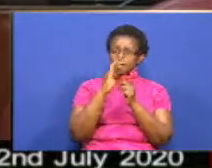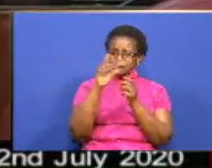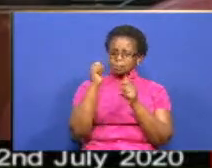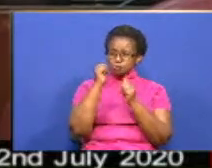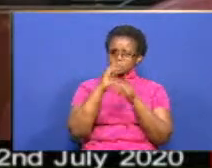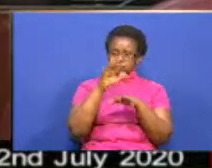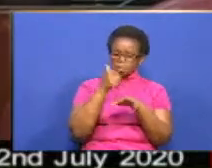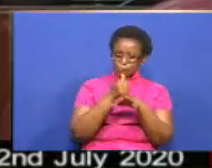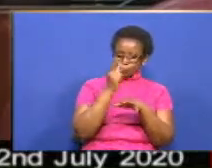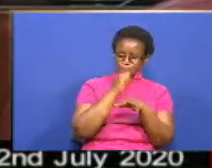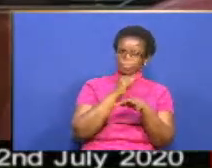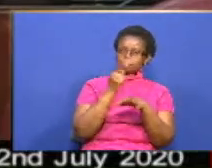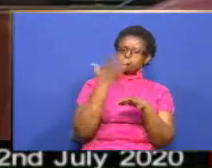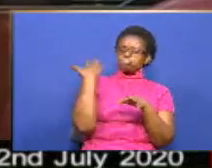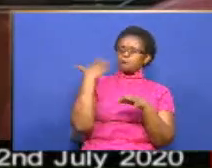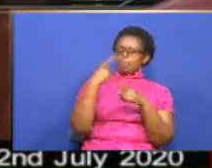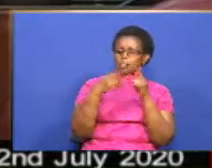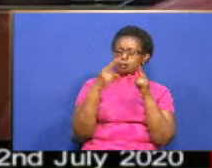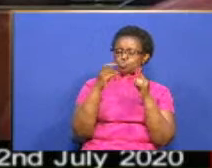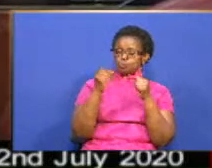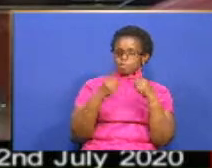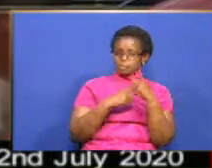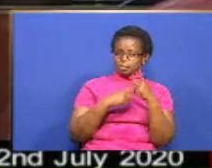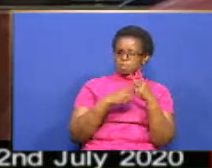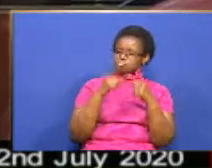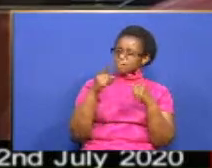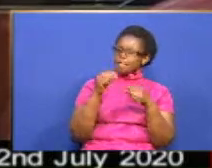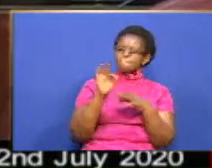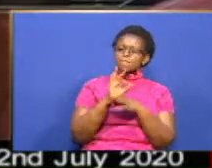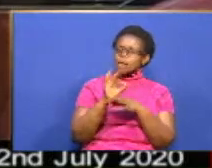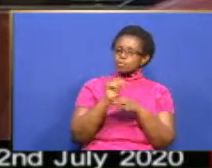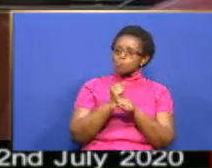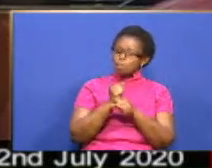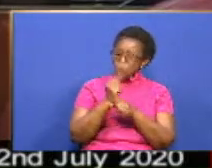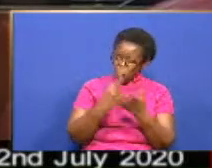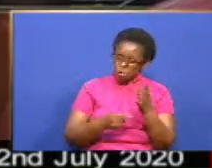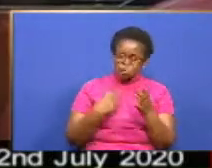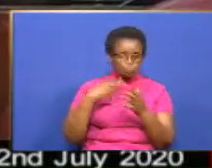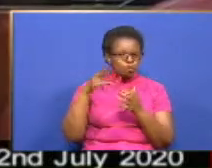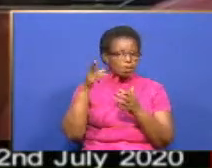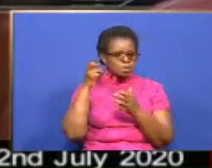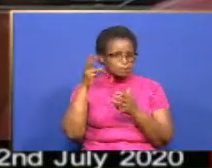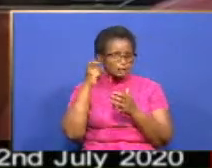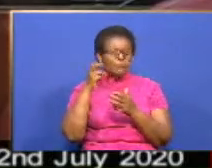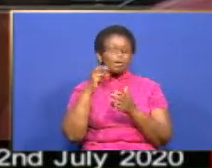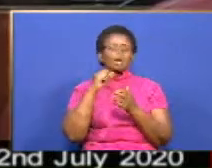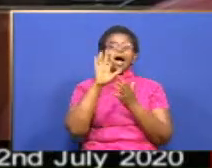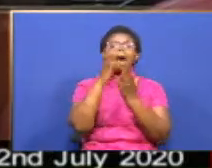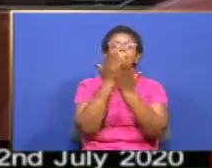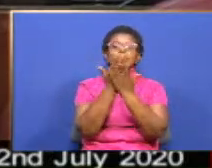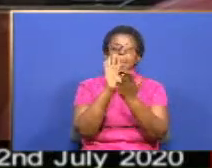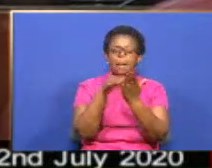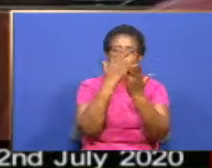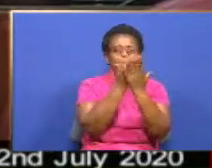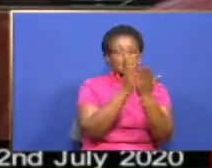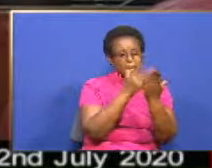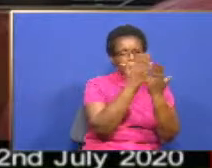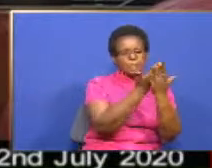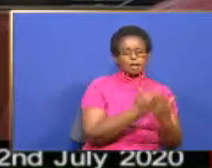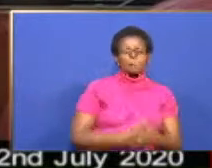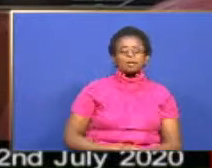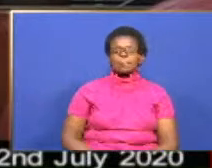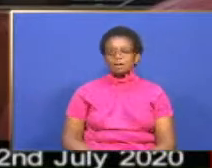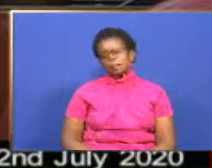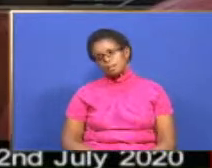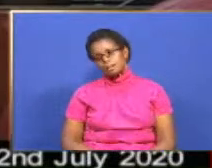2006, and whose main function shall be to hear and determine the appeals. Honorable Speaker,